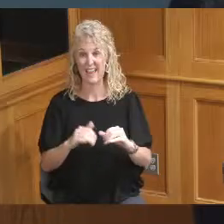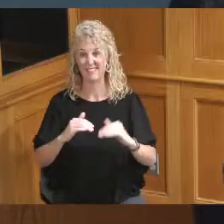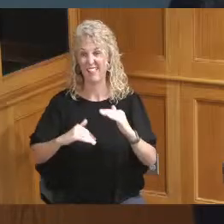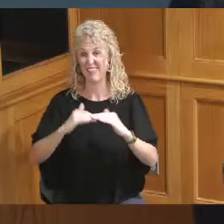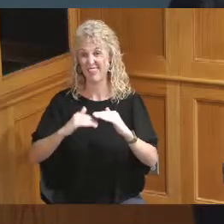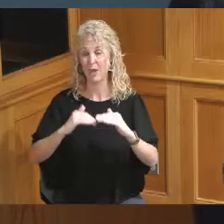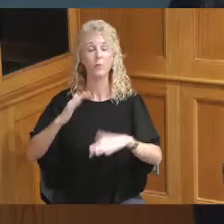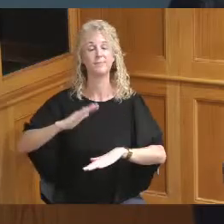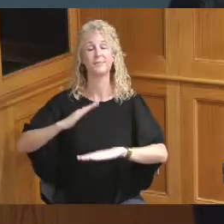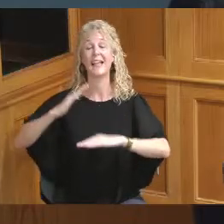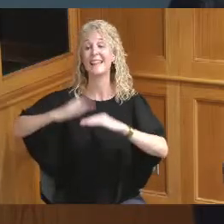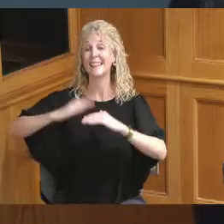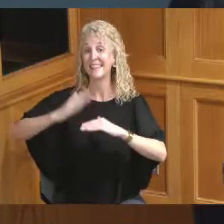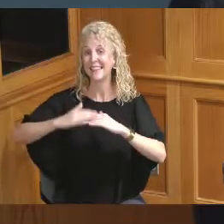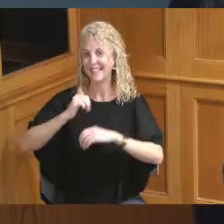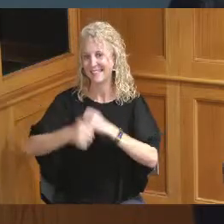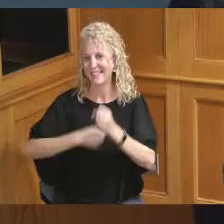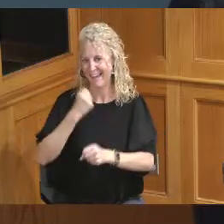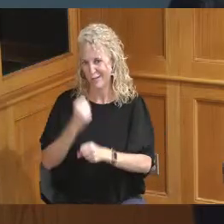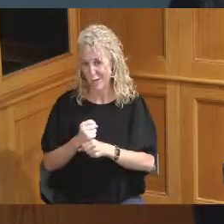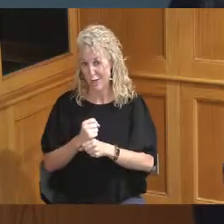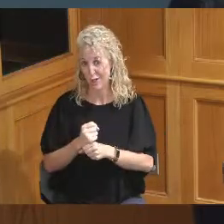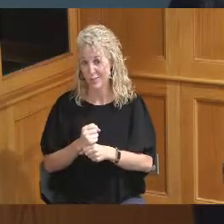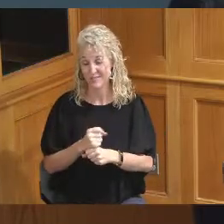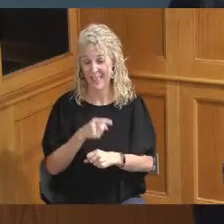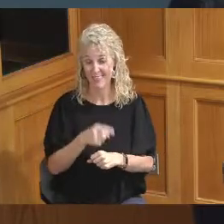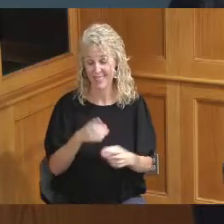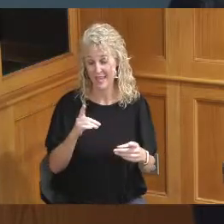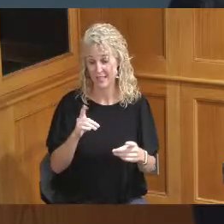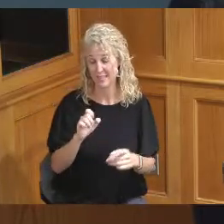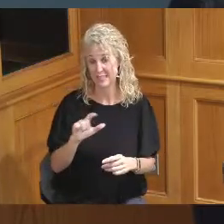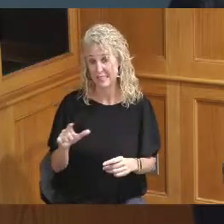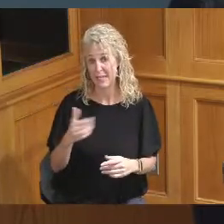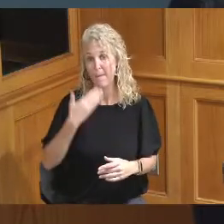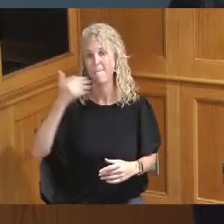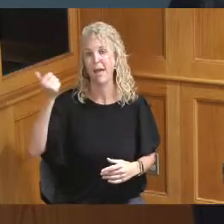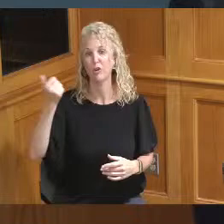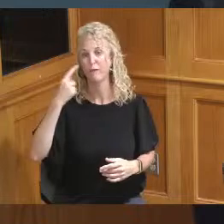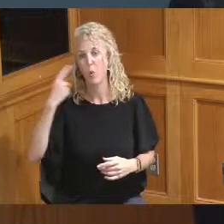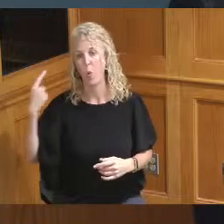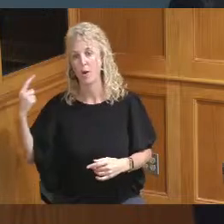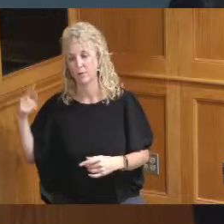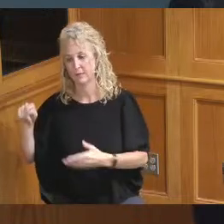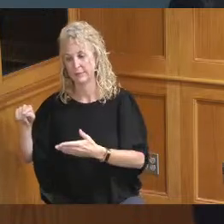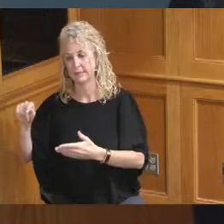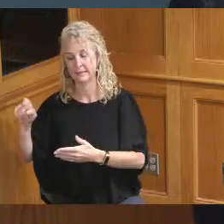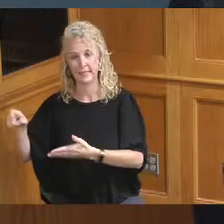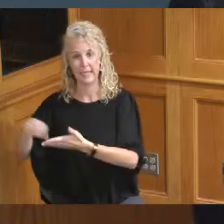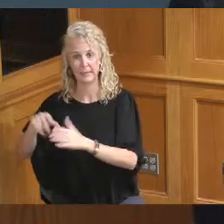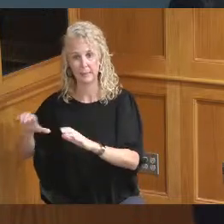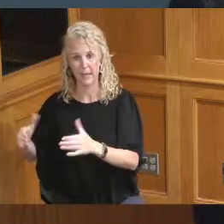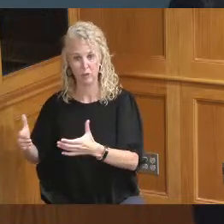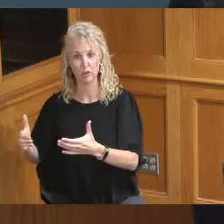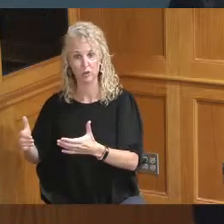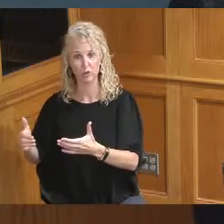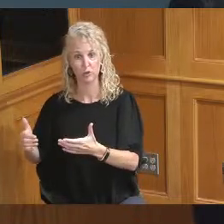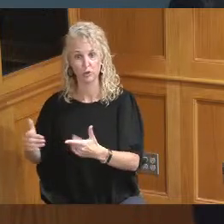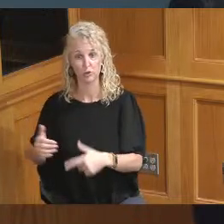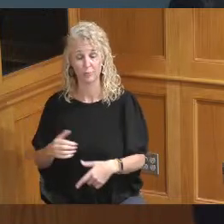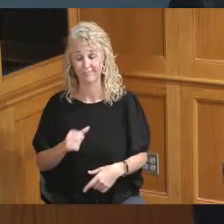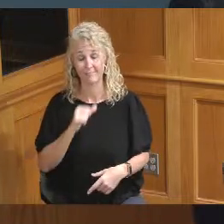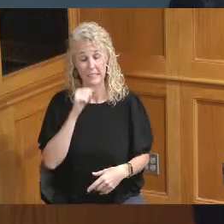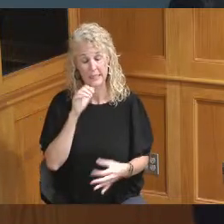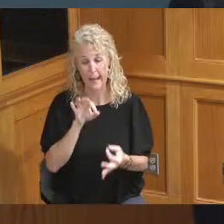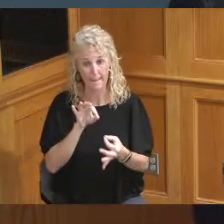lease that is far more favorable to the taxpayers without raising taxes. The agreement is not perfect, but it is